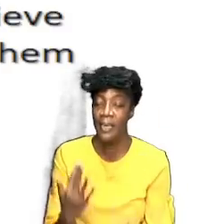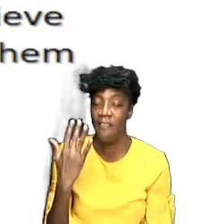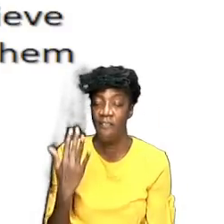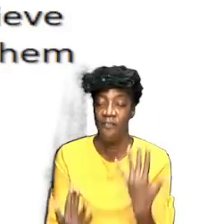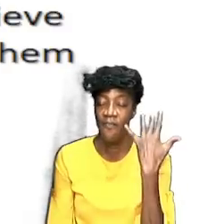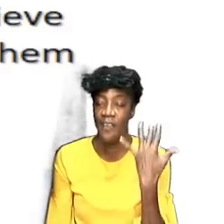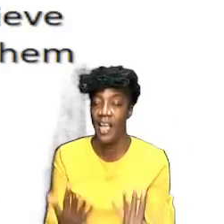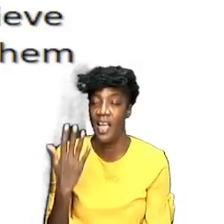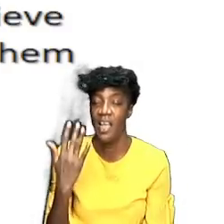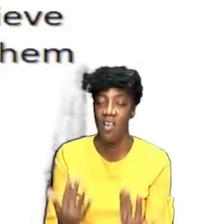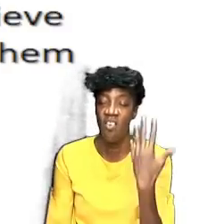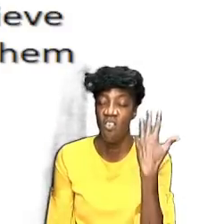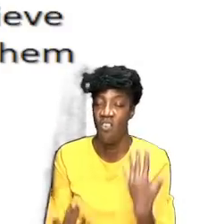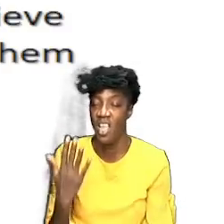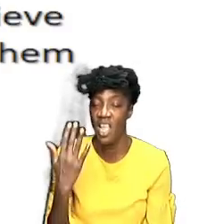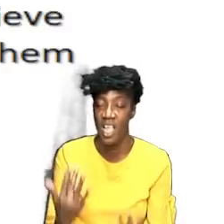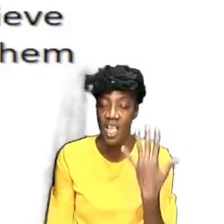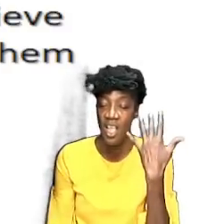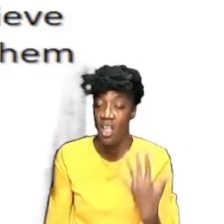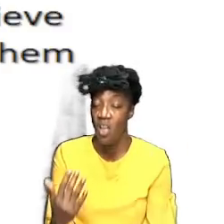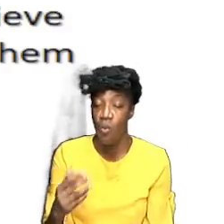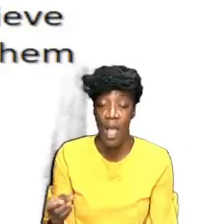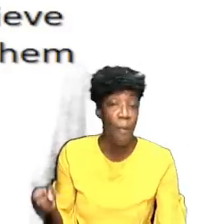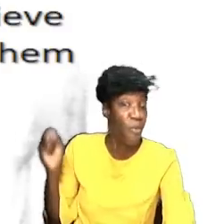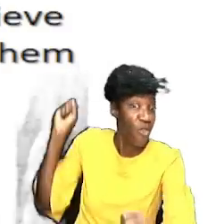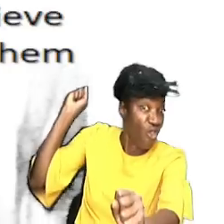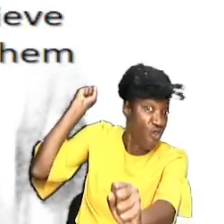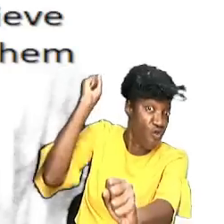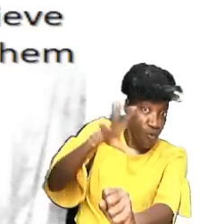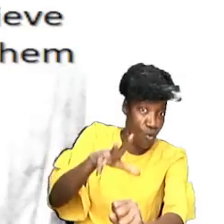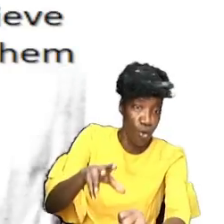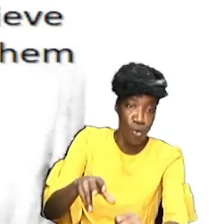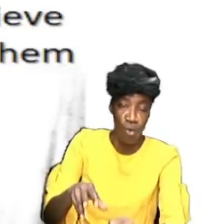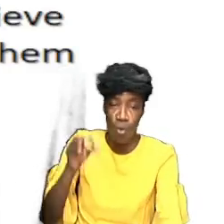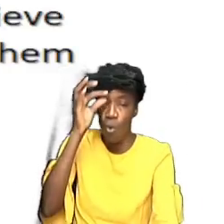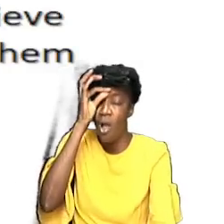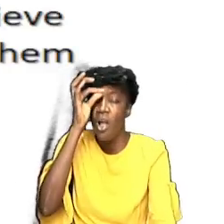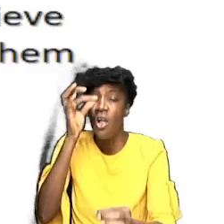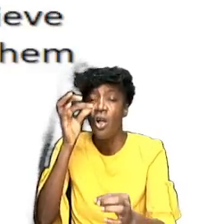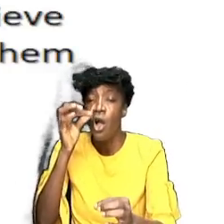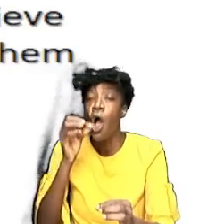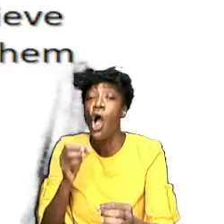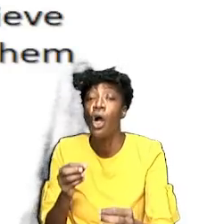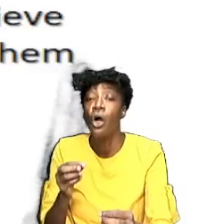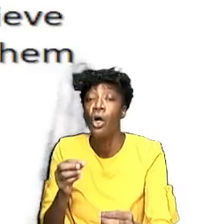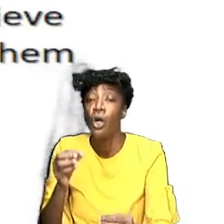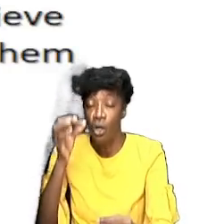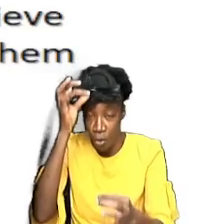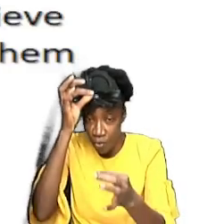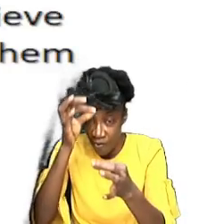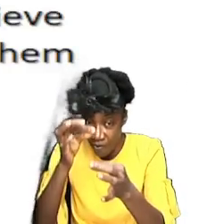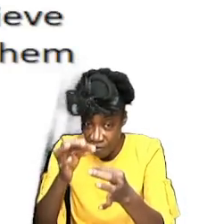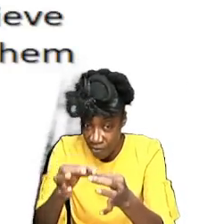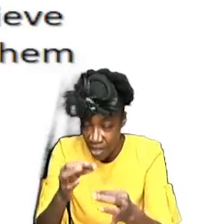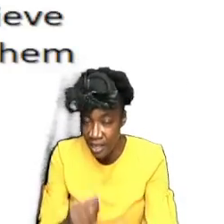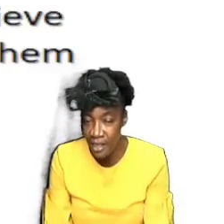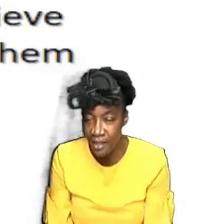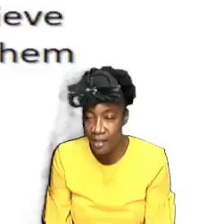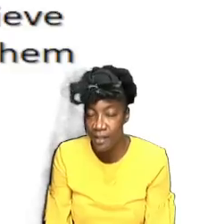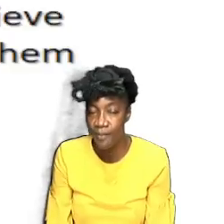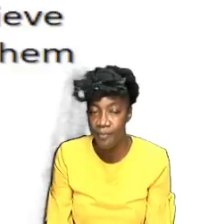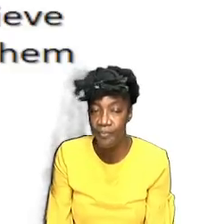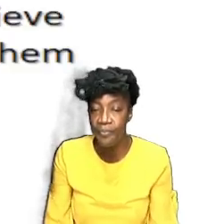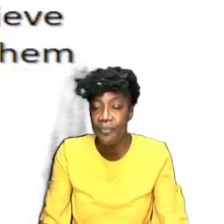of the enemy that he throws towards us through faith. Now, faith Another important thing that came to mind as